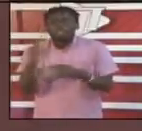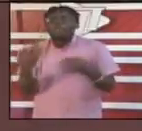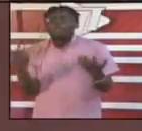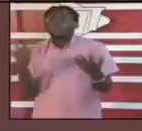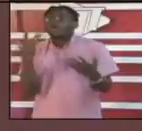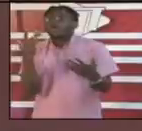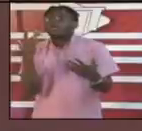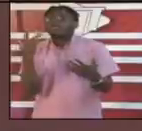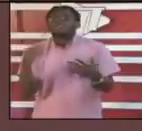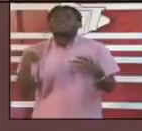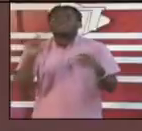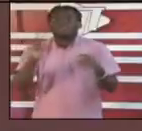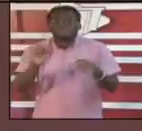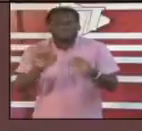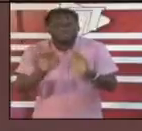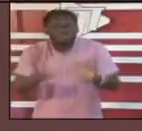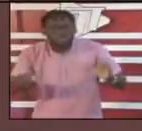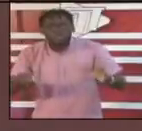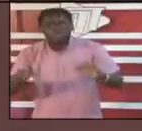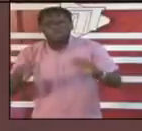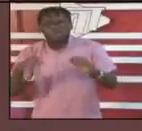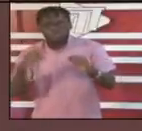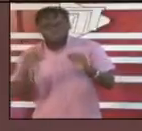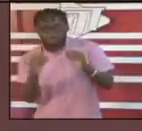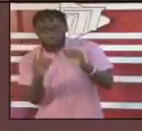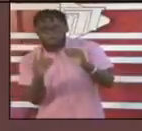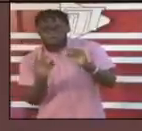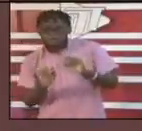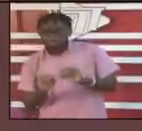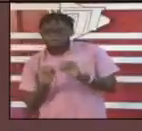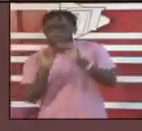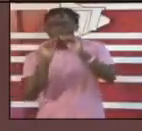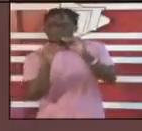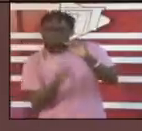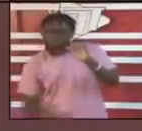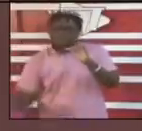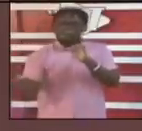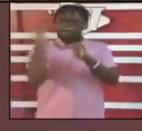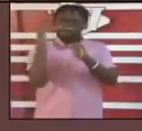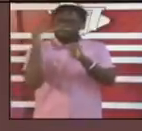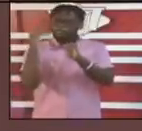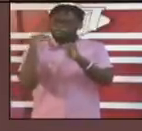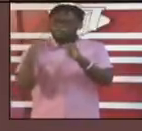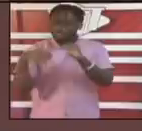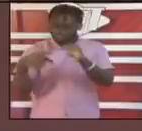that moves students from primary into secondary school.